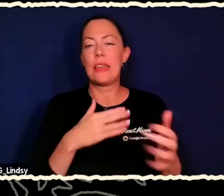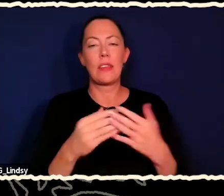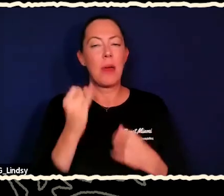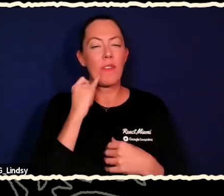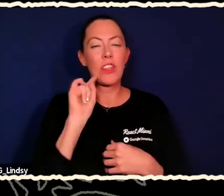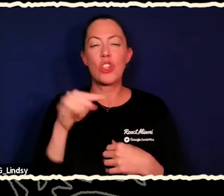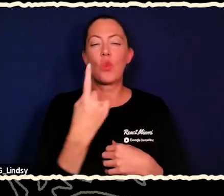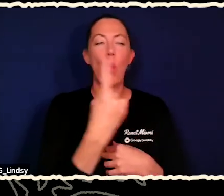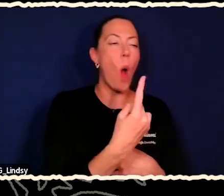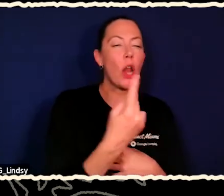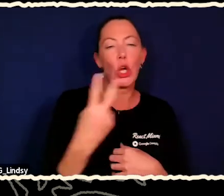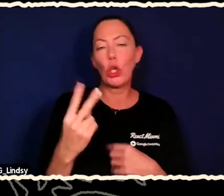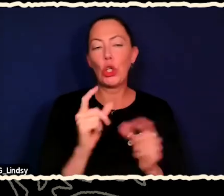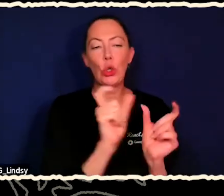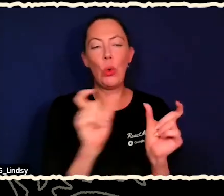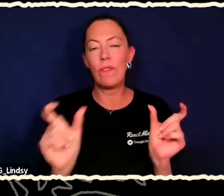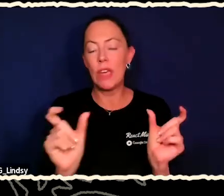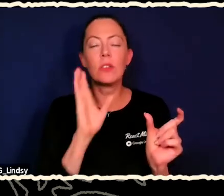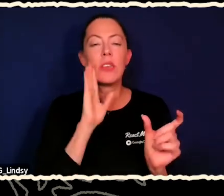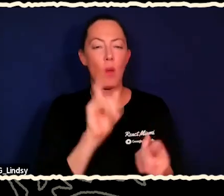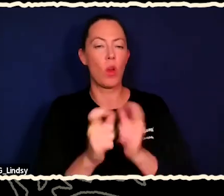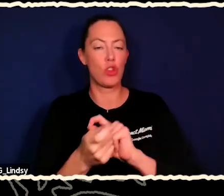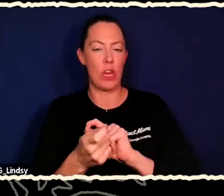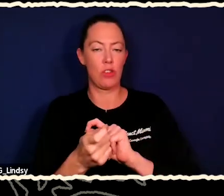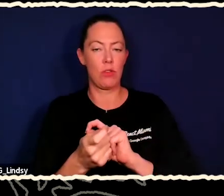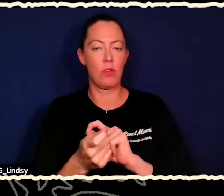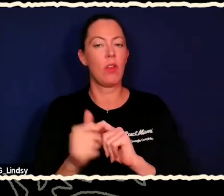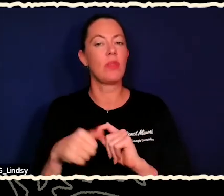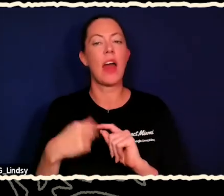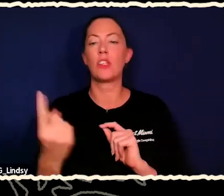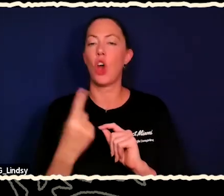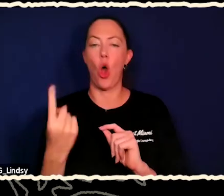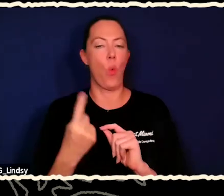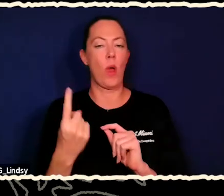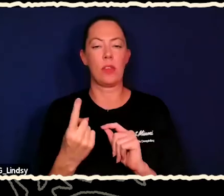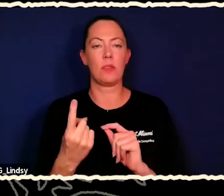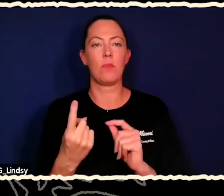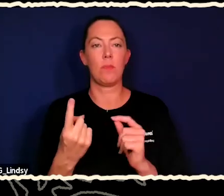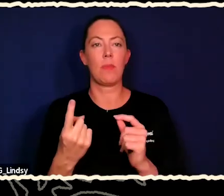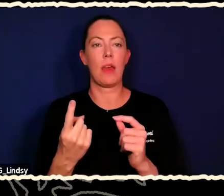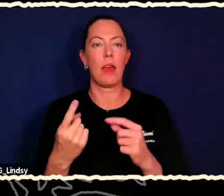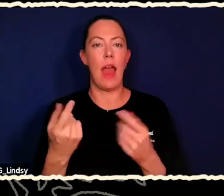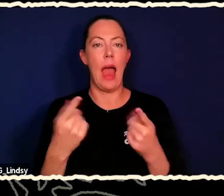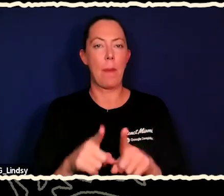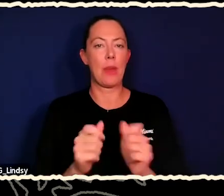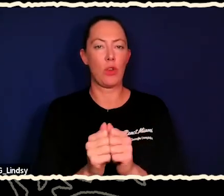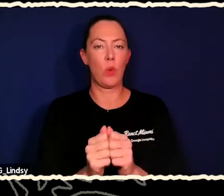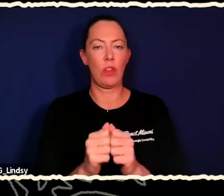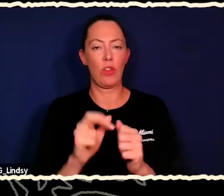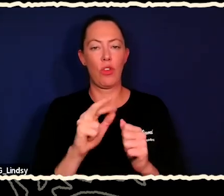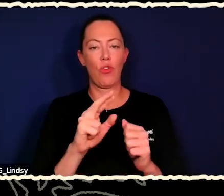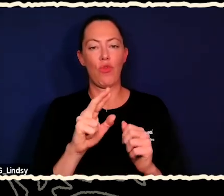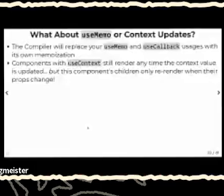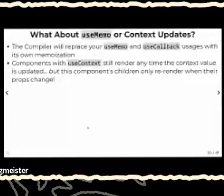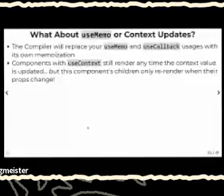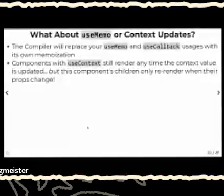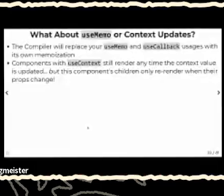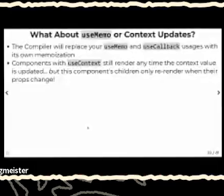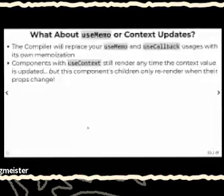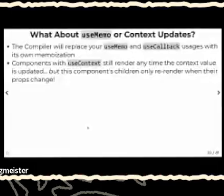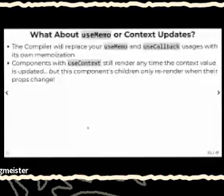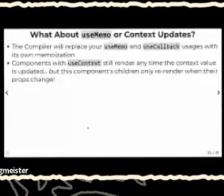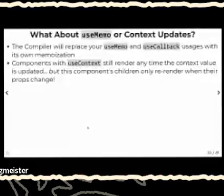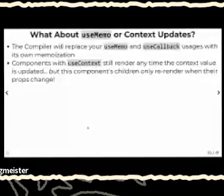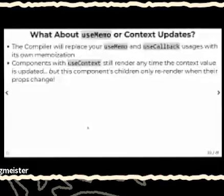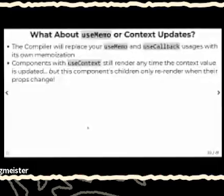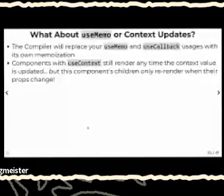the context value. That has always been the same about React. That's one of the reasons why context is not historically efficient